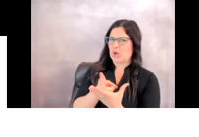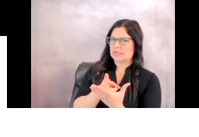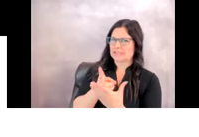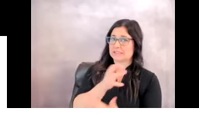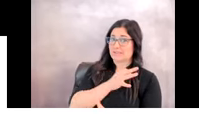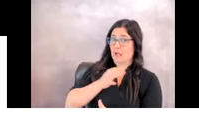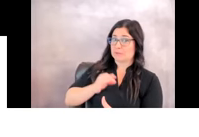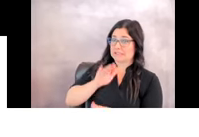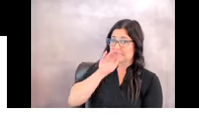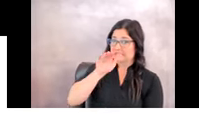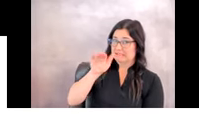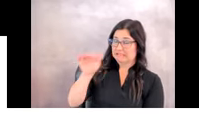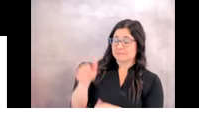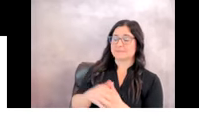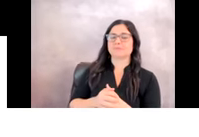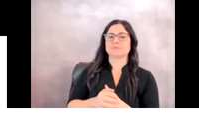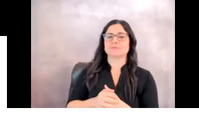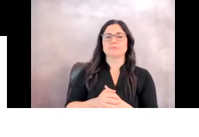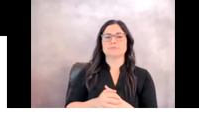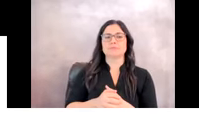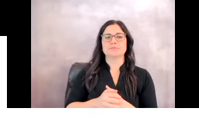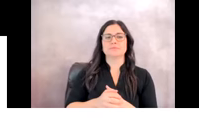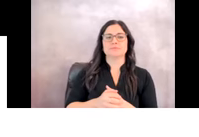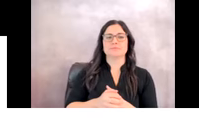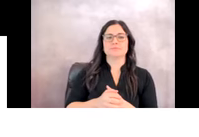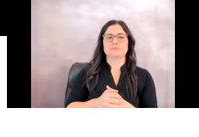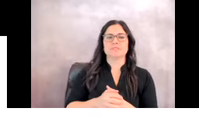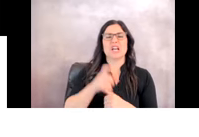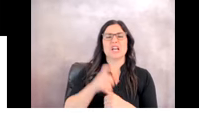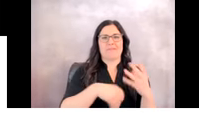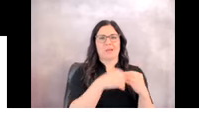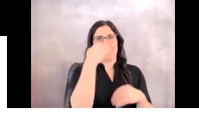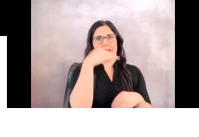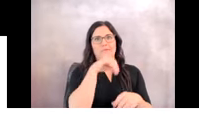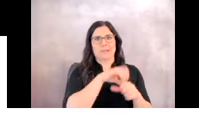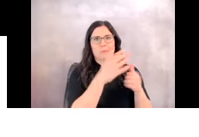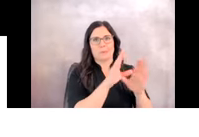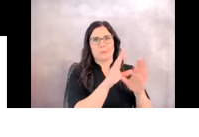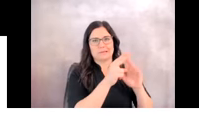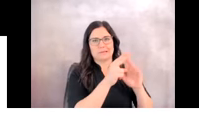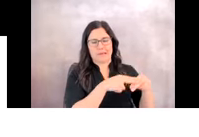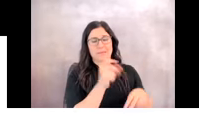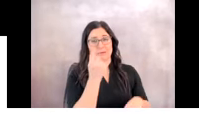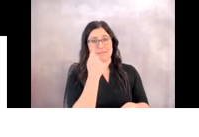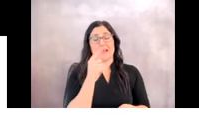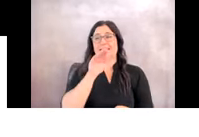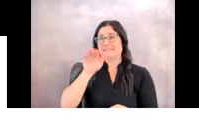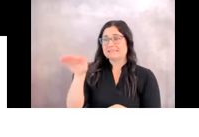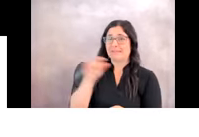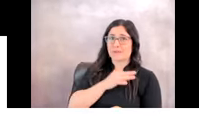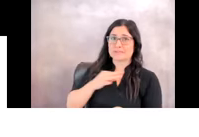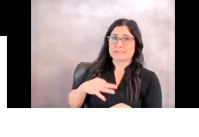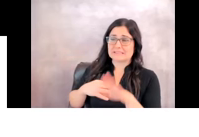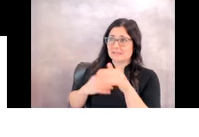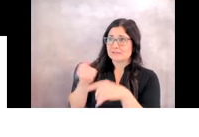faculty, and I should have put that in the elephant in the room, and it would have been my own, is that it's very time consuming when